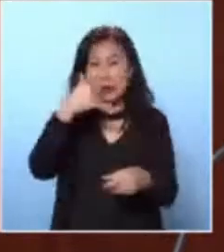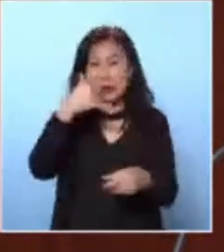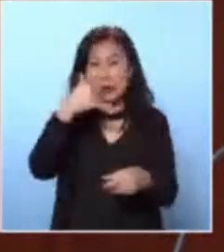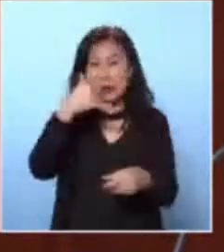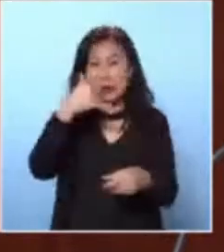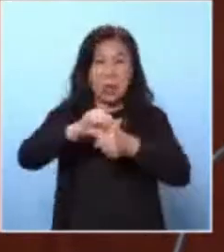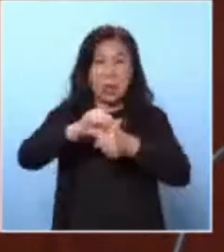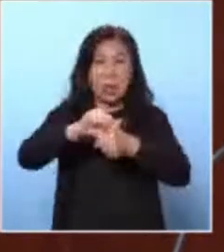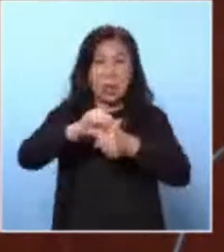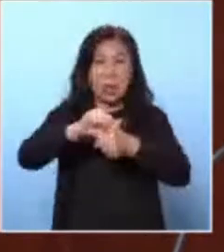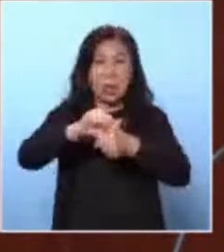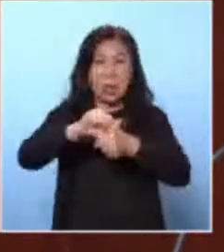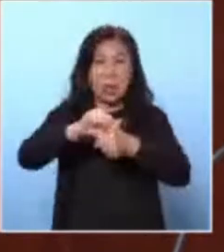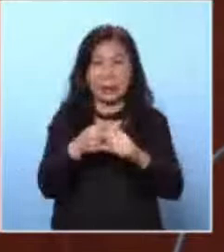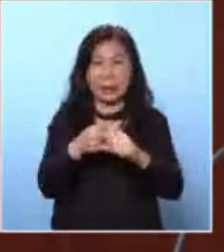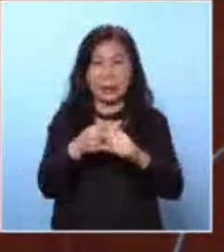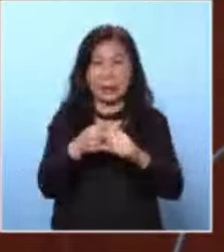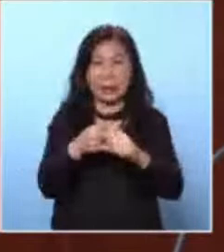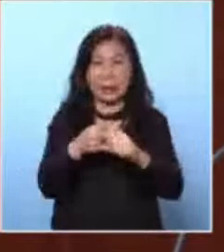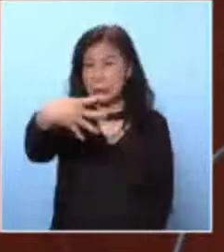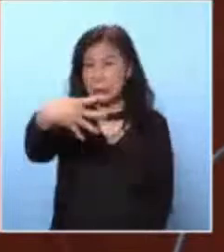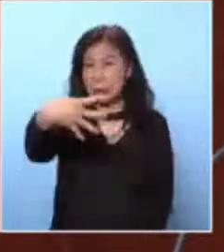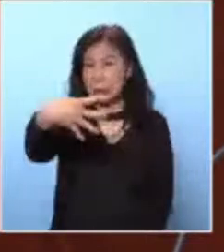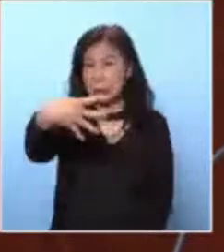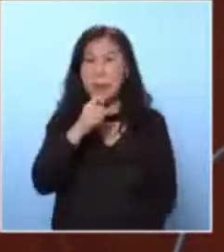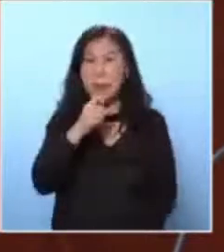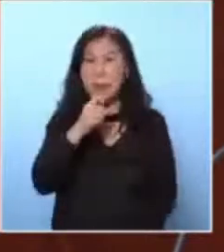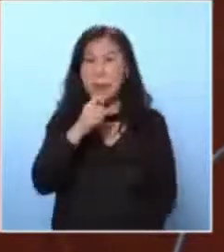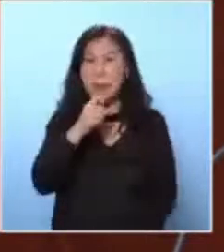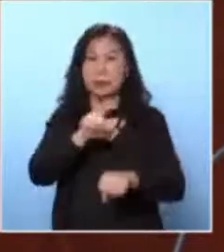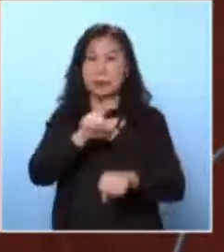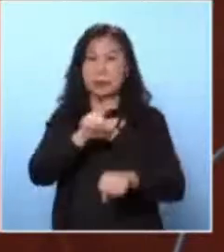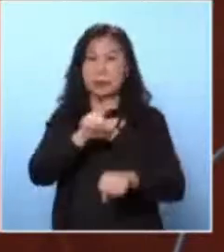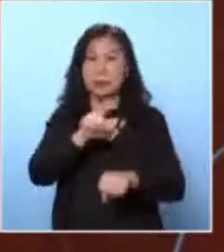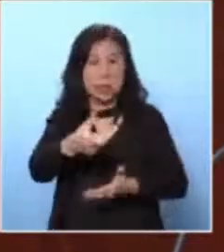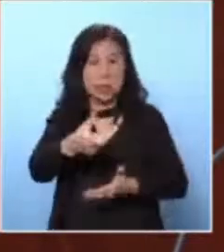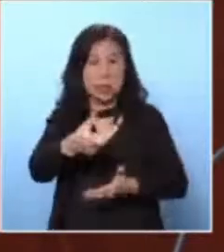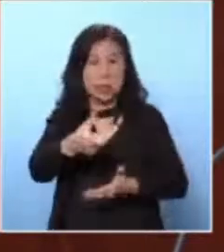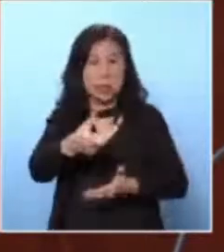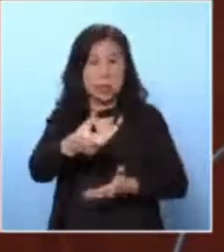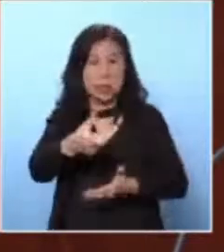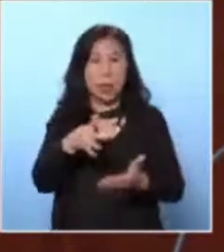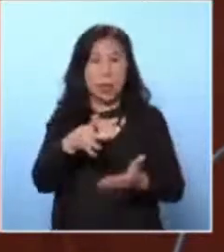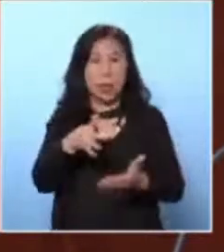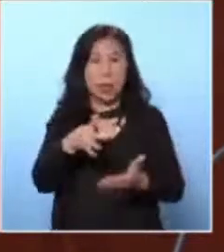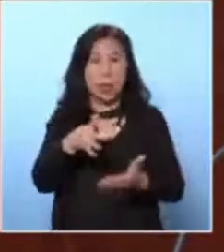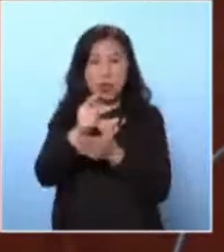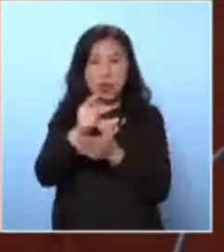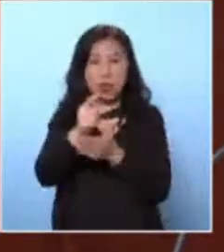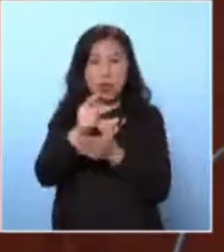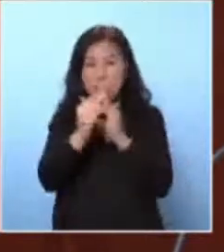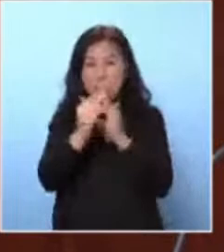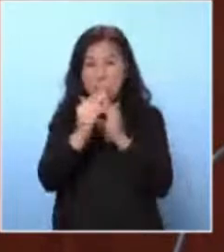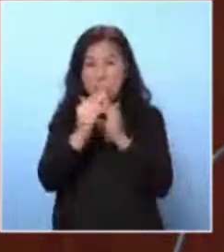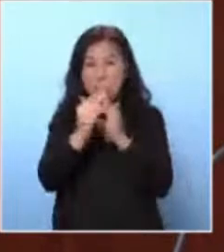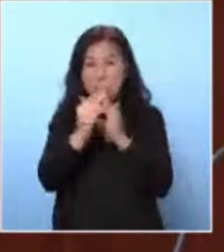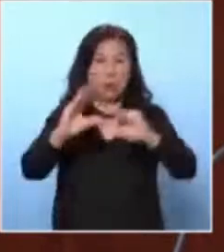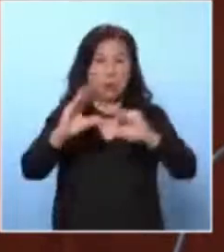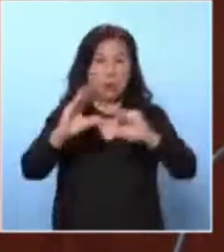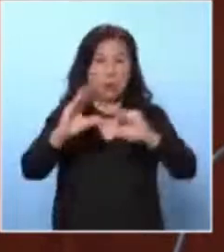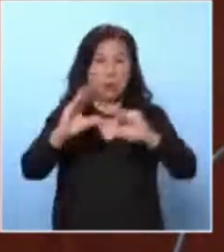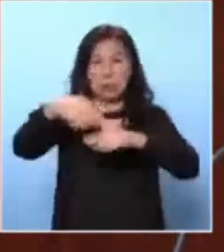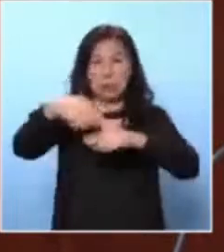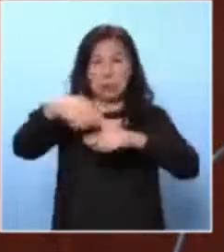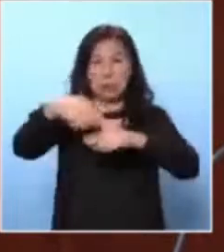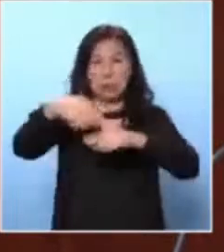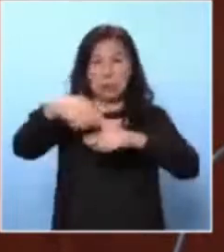additional intake. 4. Support self-financing post-secondary institutions in enhancing their campuses.